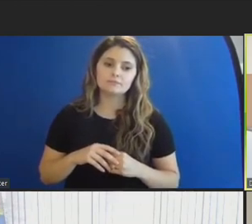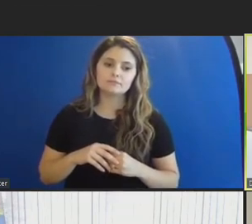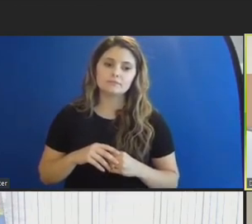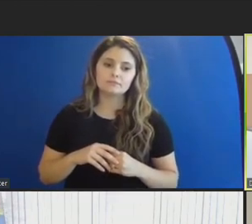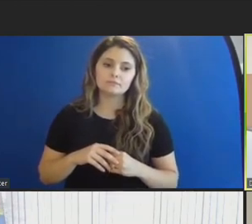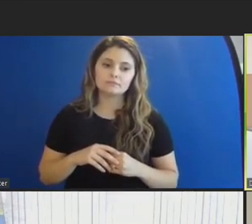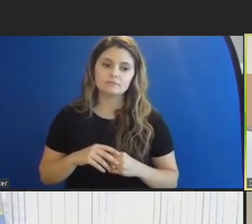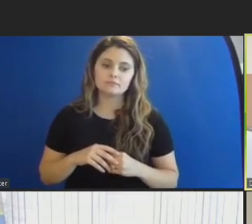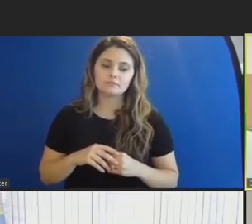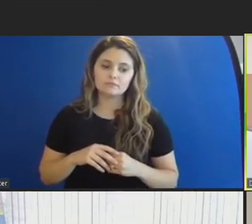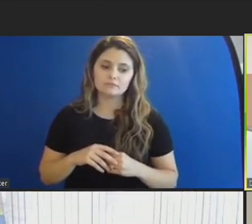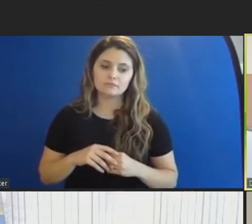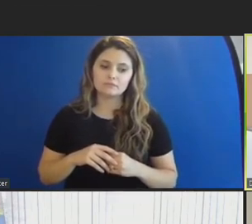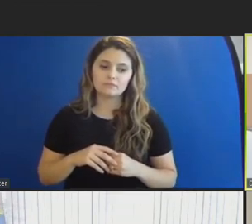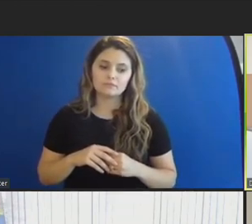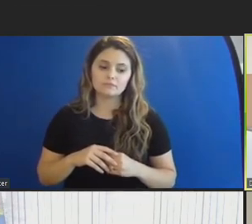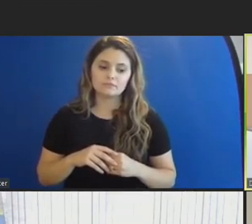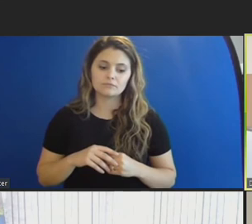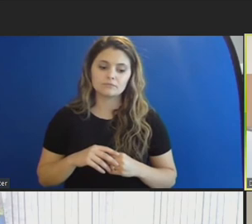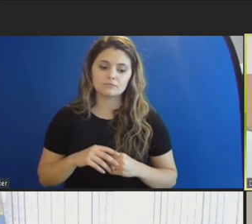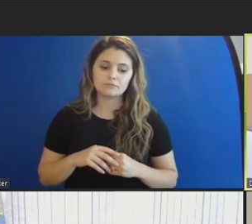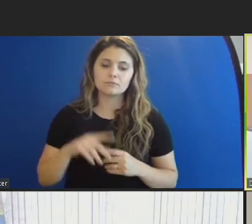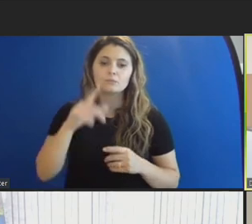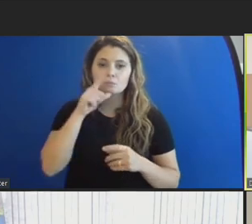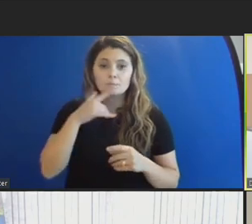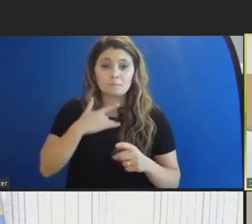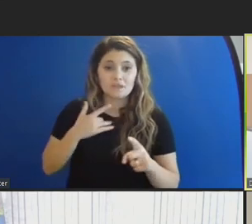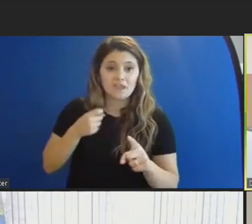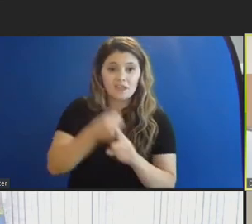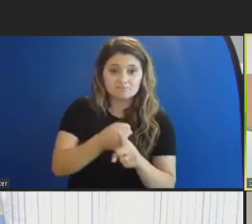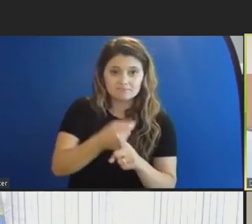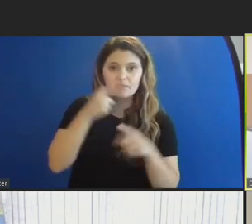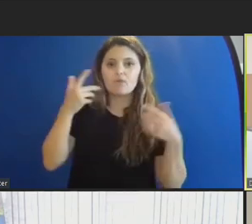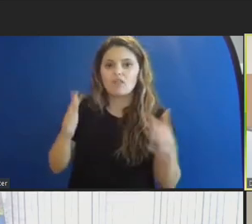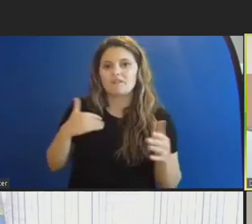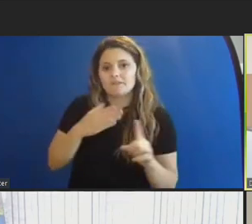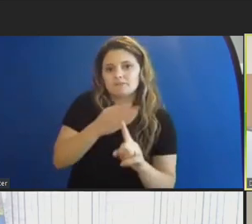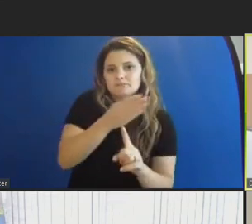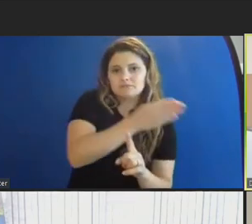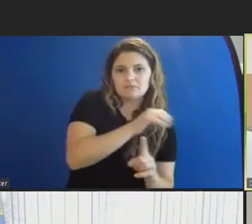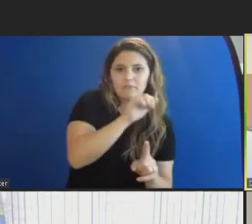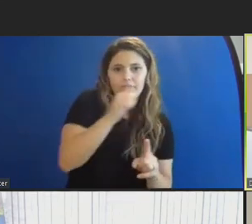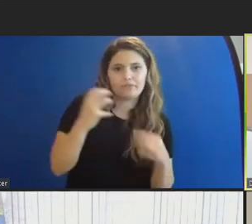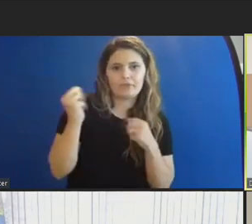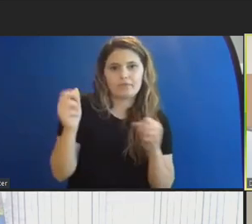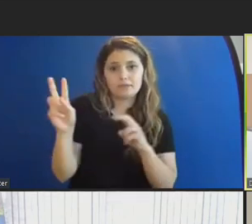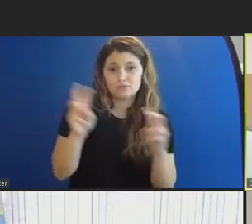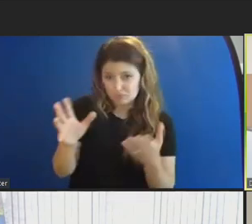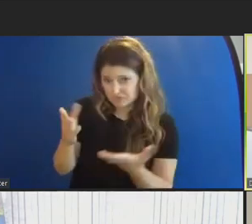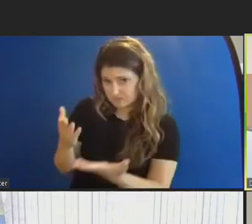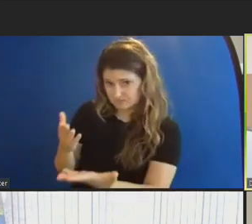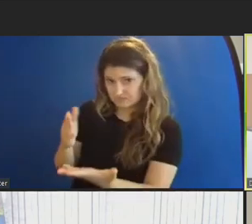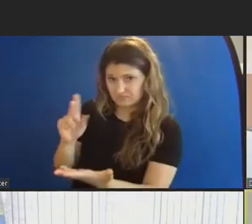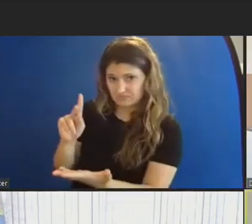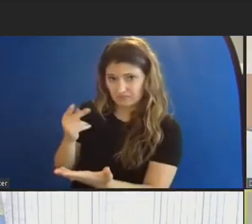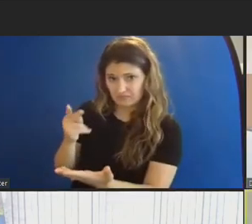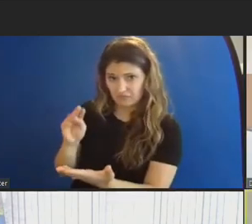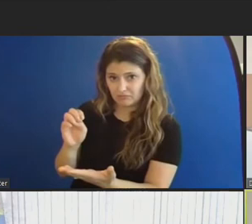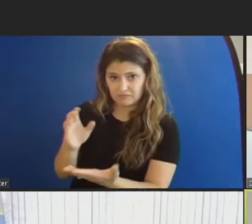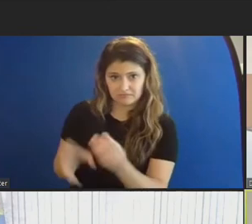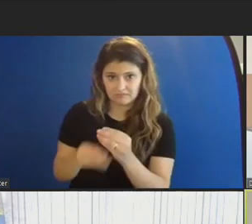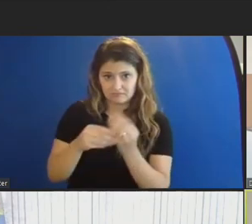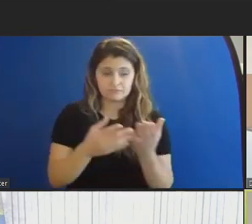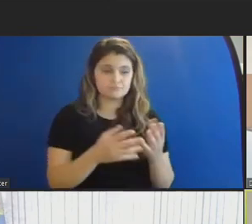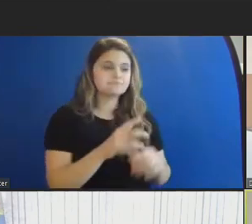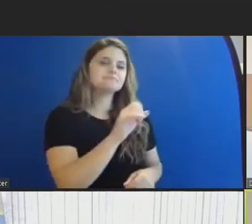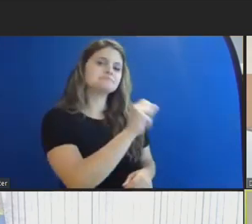people that have been most impacted by this have underlying health conditions. Catherine, you want to add to that? Yeah, I mean, we